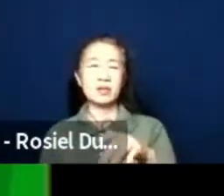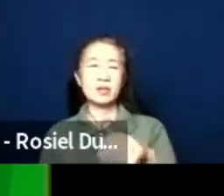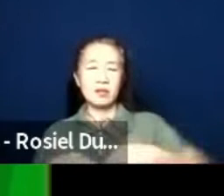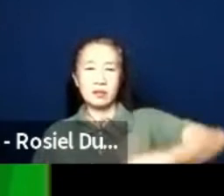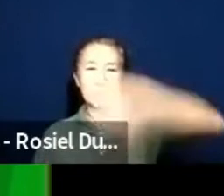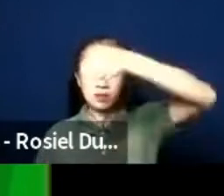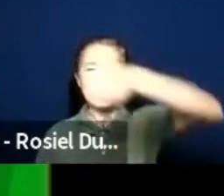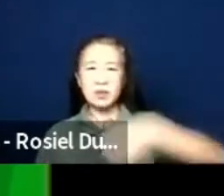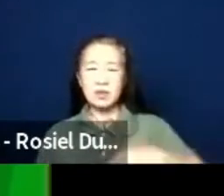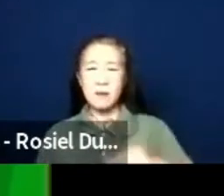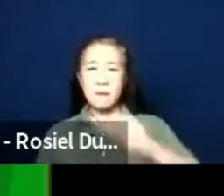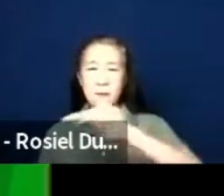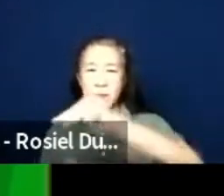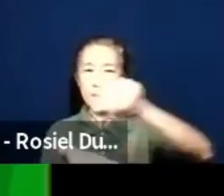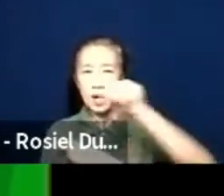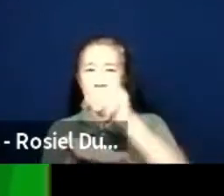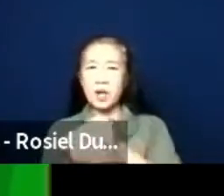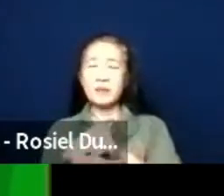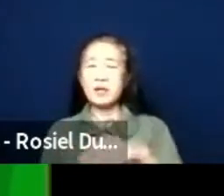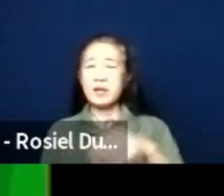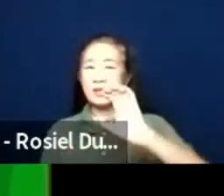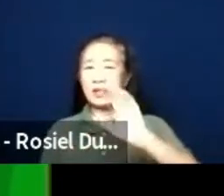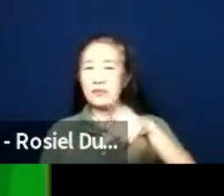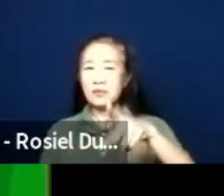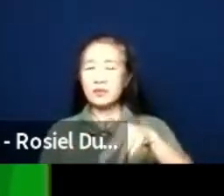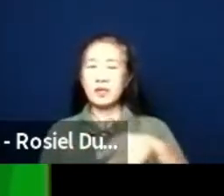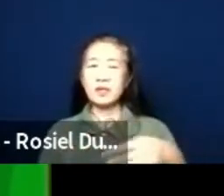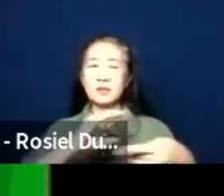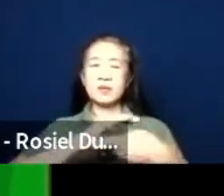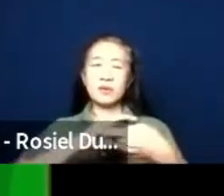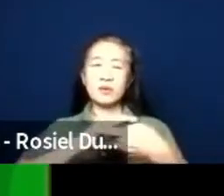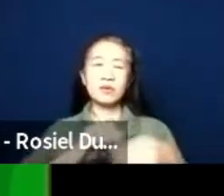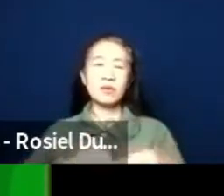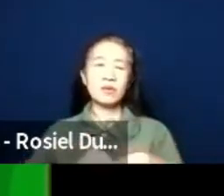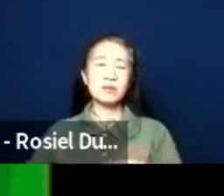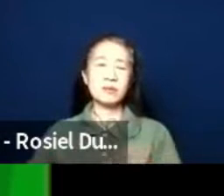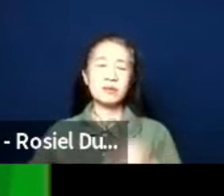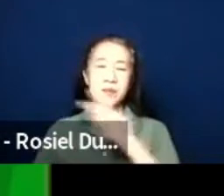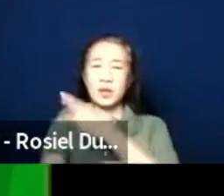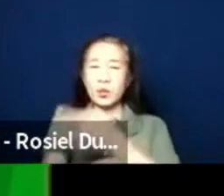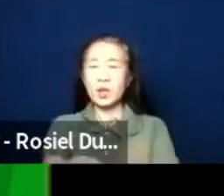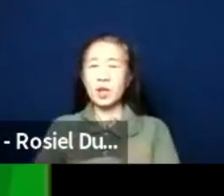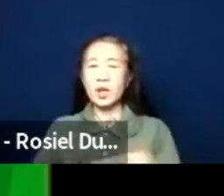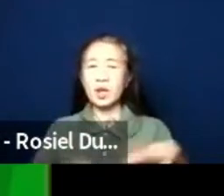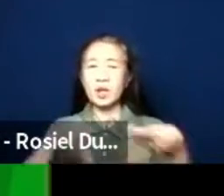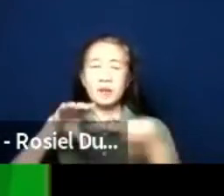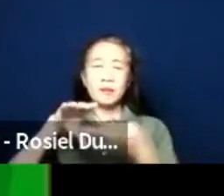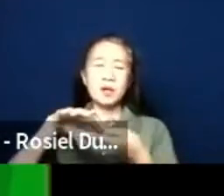maps, cell phone with chargers, and backup battery or power bank. Okay, now I would like